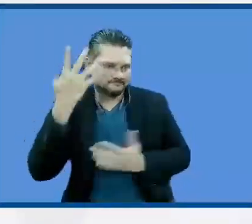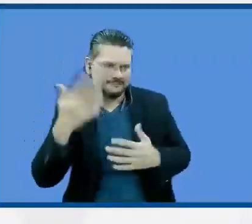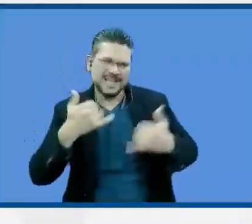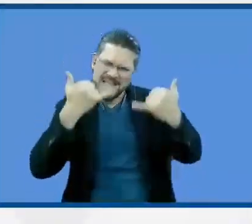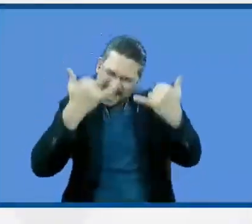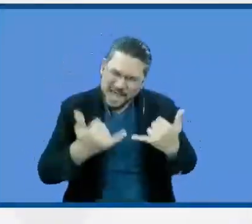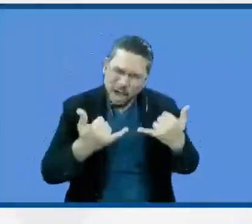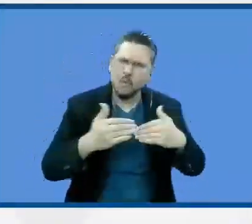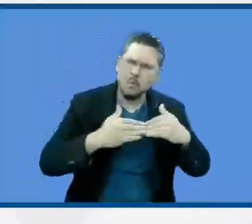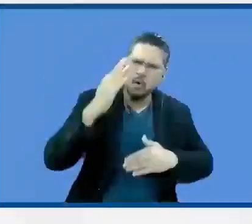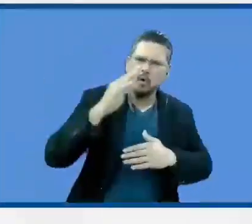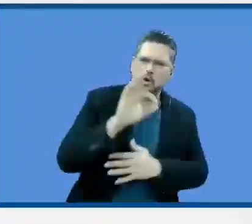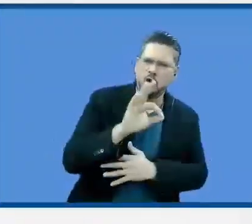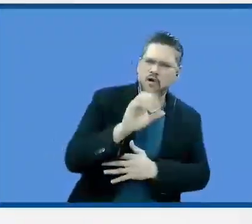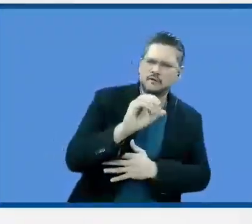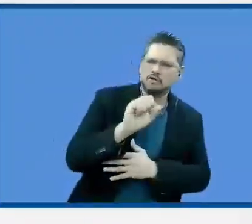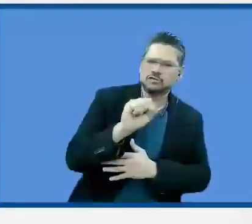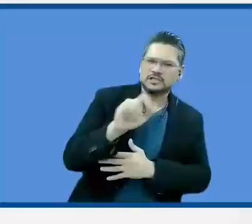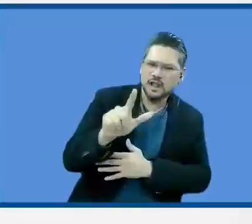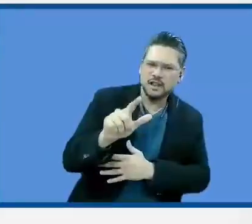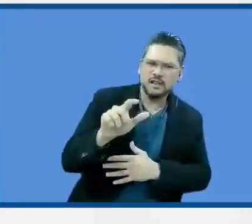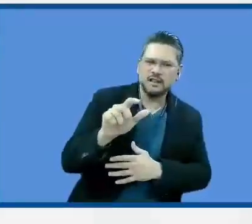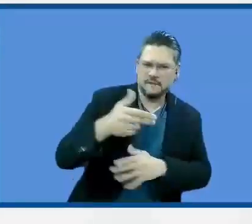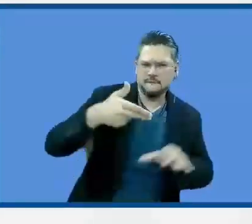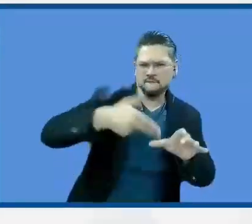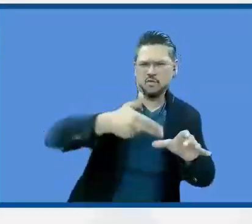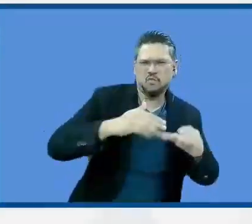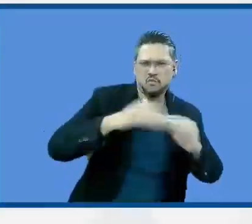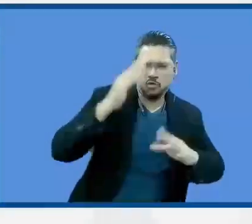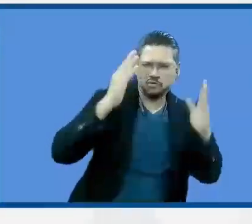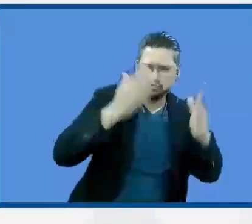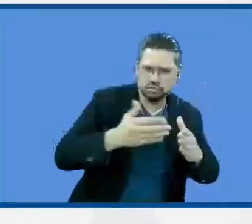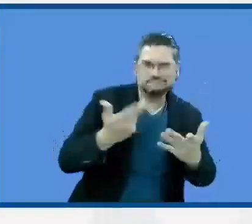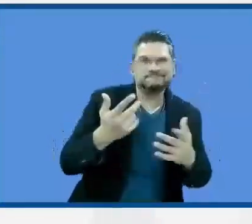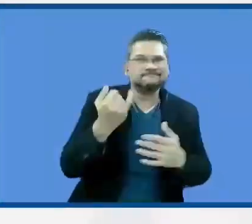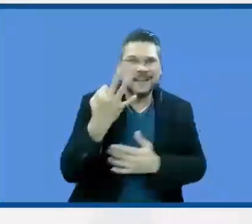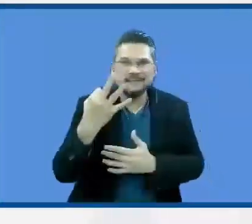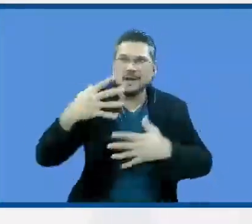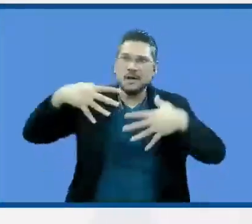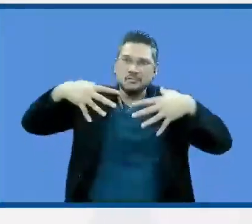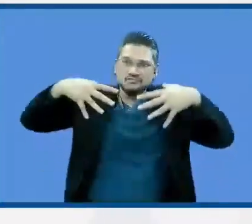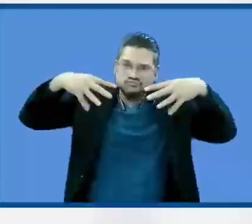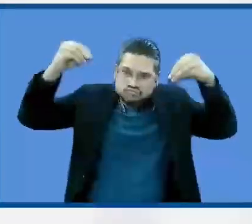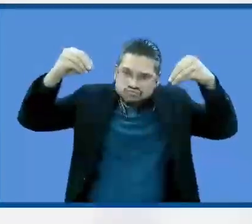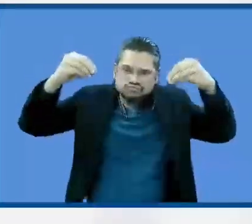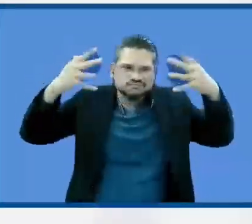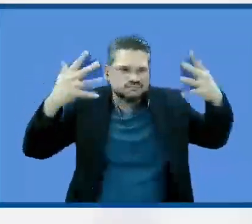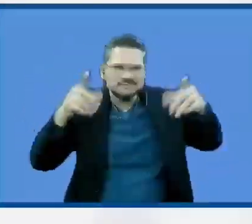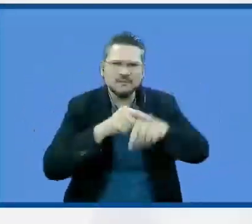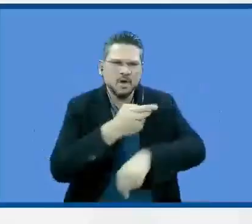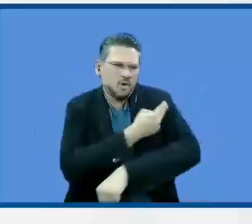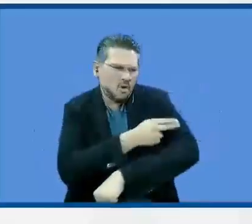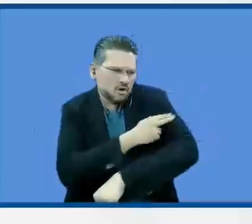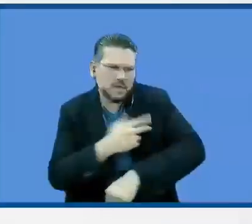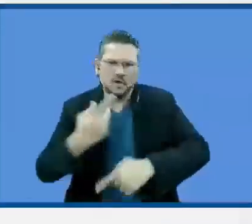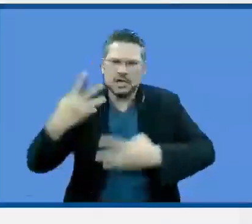the electricity grid is down, key services like cell towers, hospitals, and even data centers are